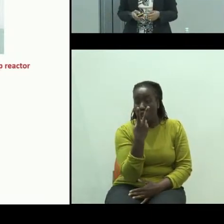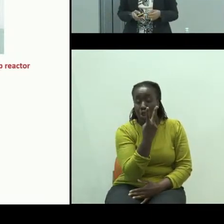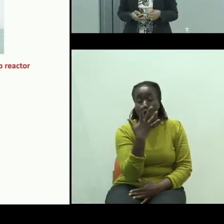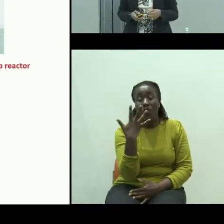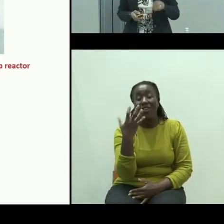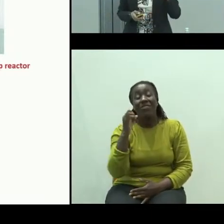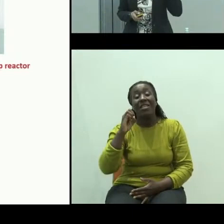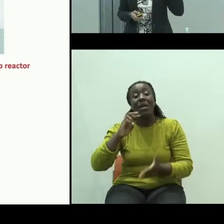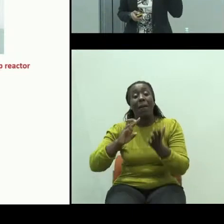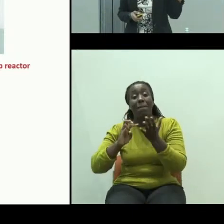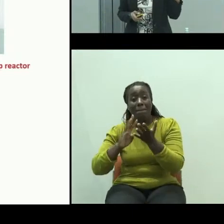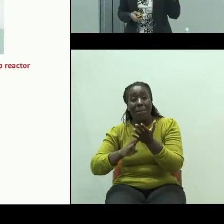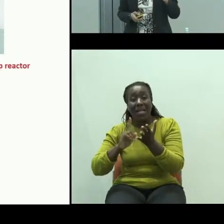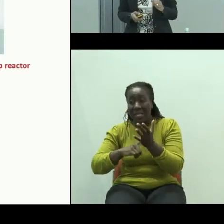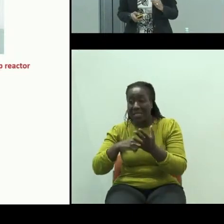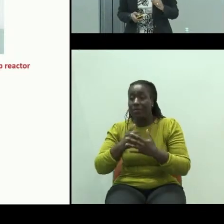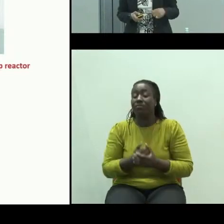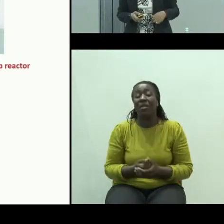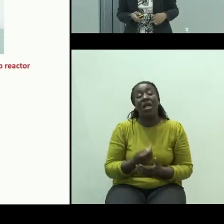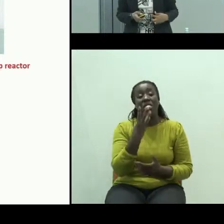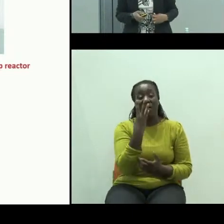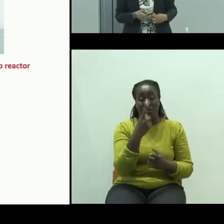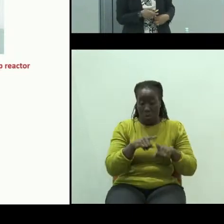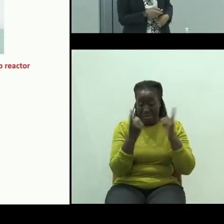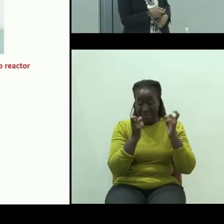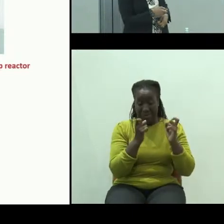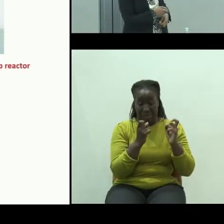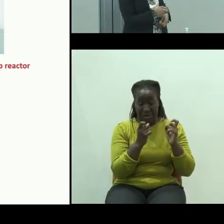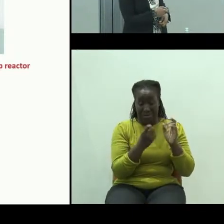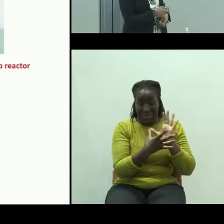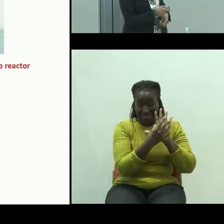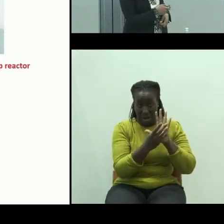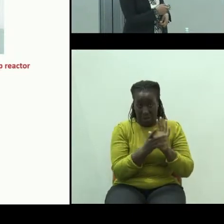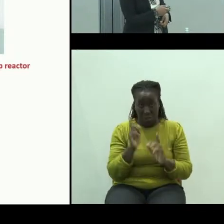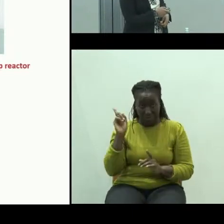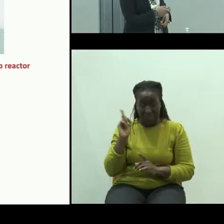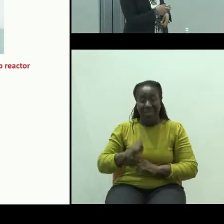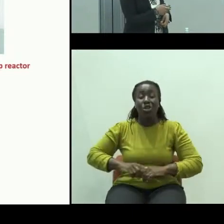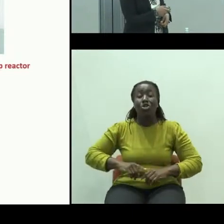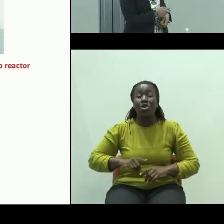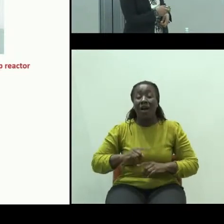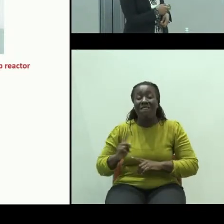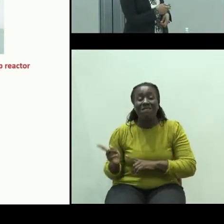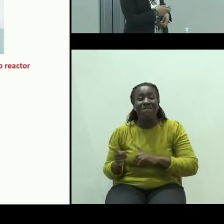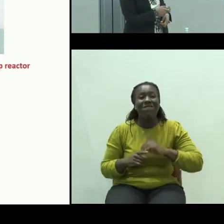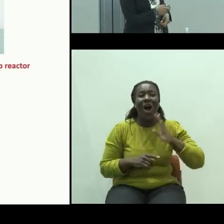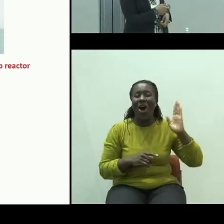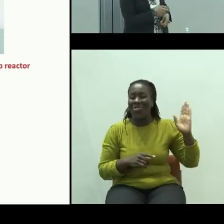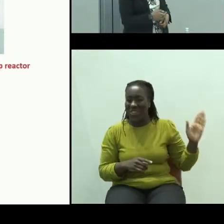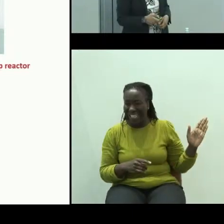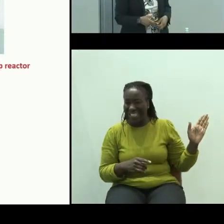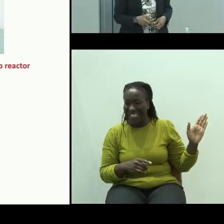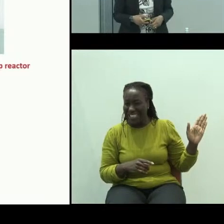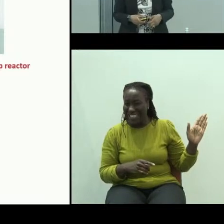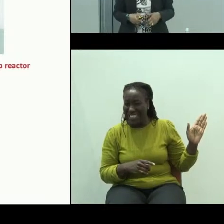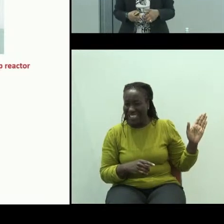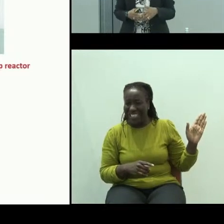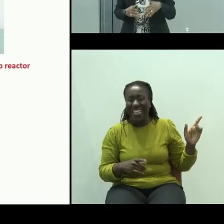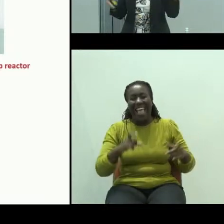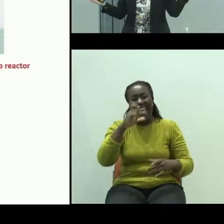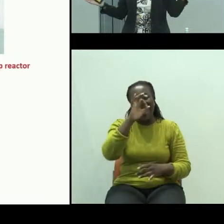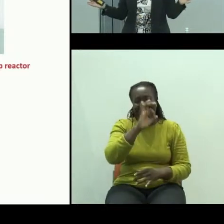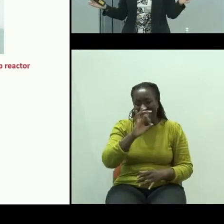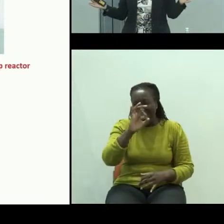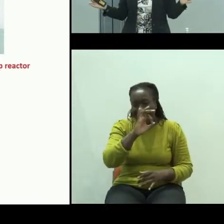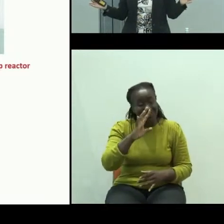milliliter vessel. There are 4 different samples that are shown here on this chart. To the far right is a wild type. So this is a cell